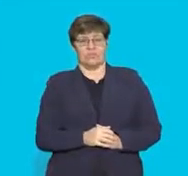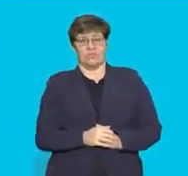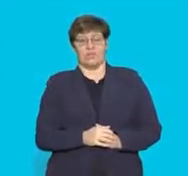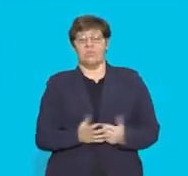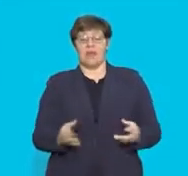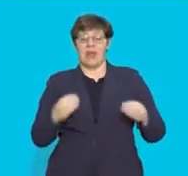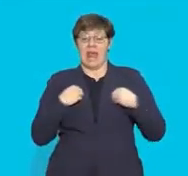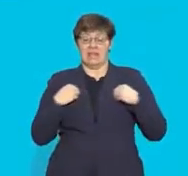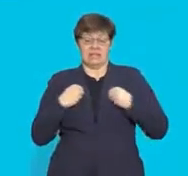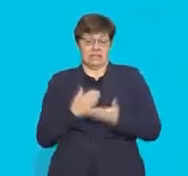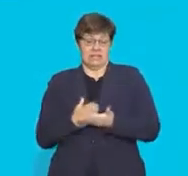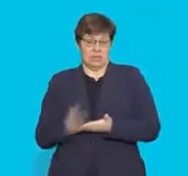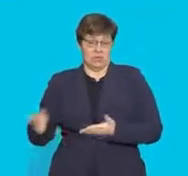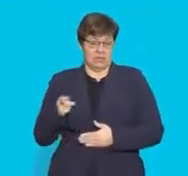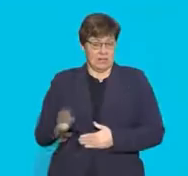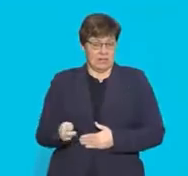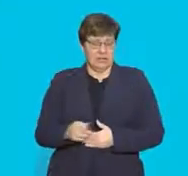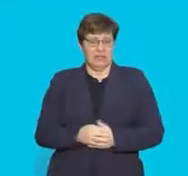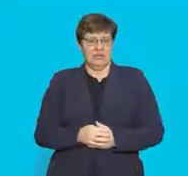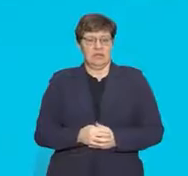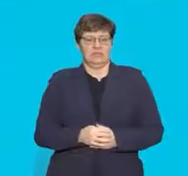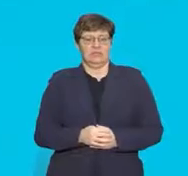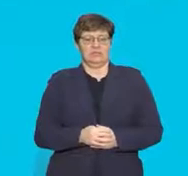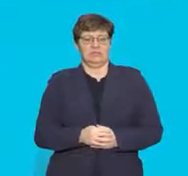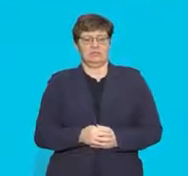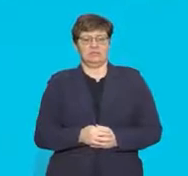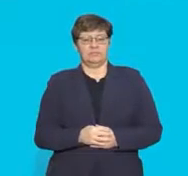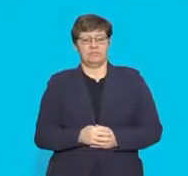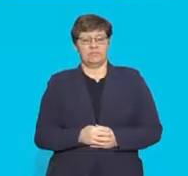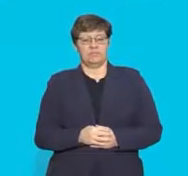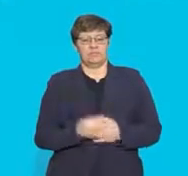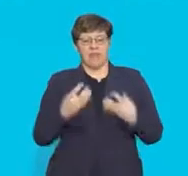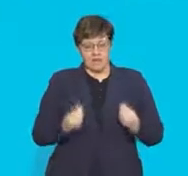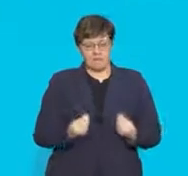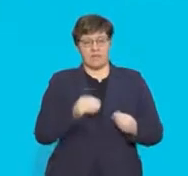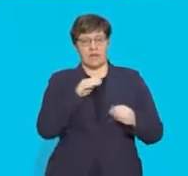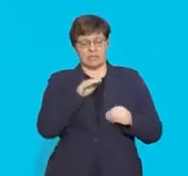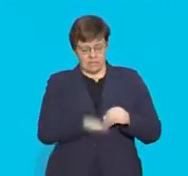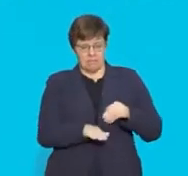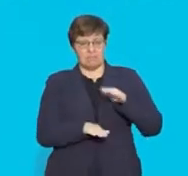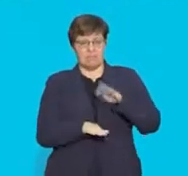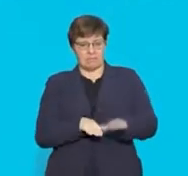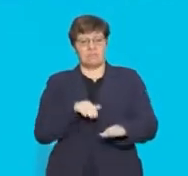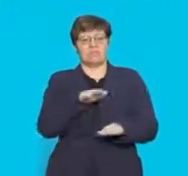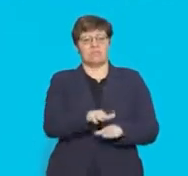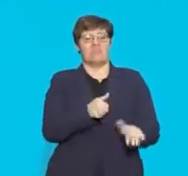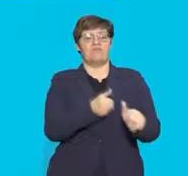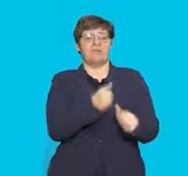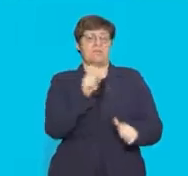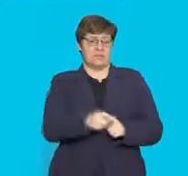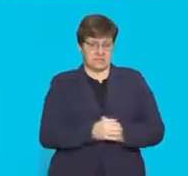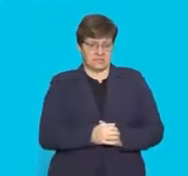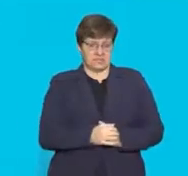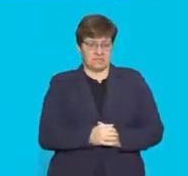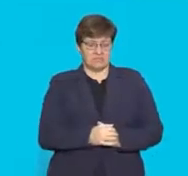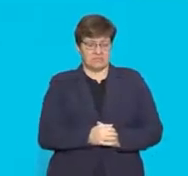to asset disposal, clearly, there are certain steps to follow, right? And that's what we're going to be